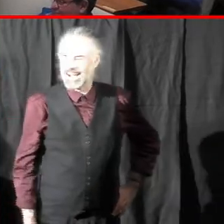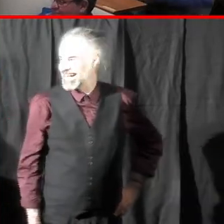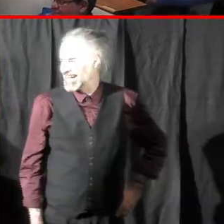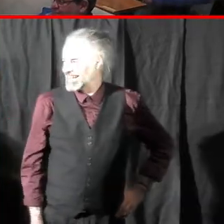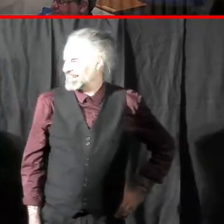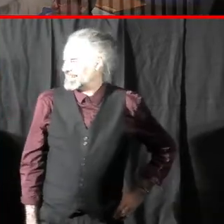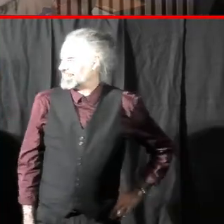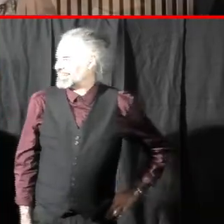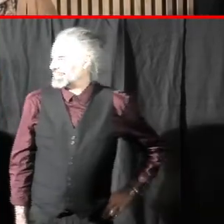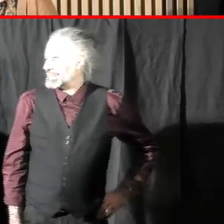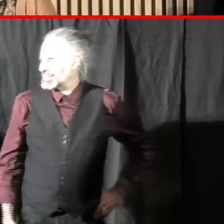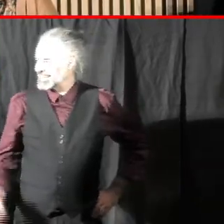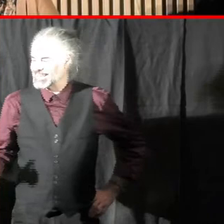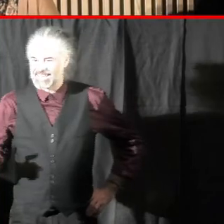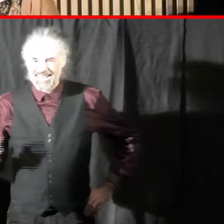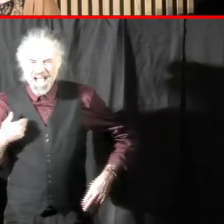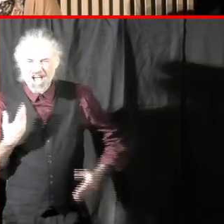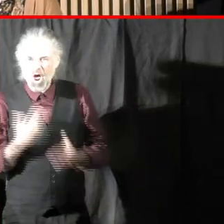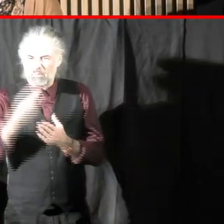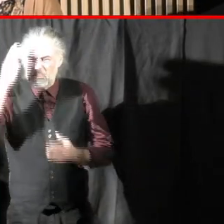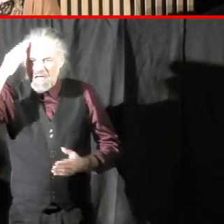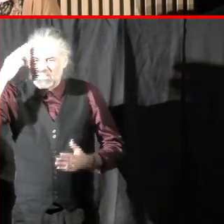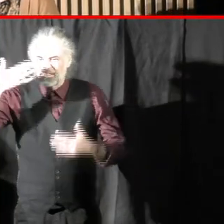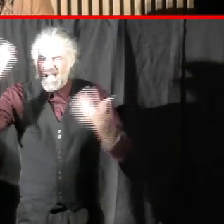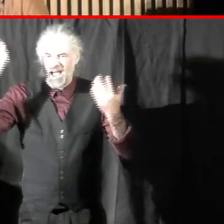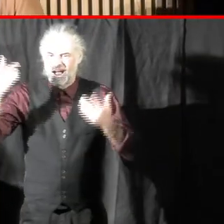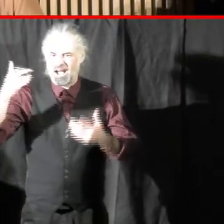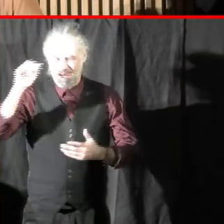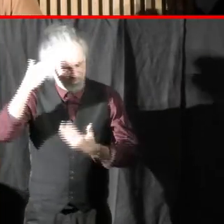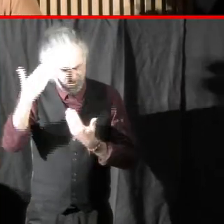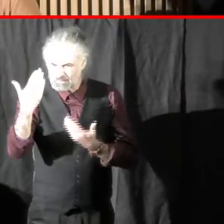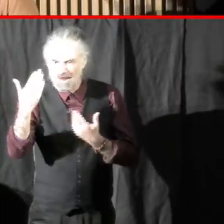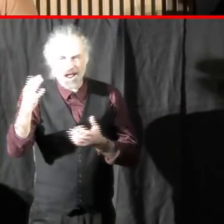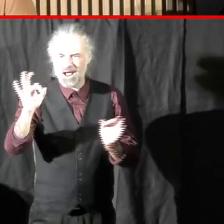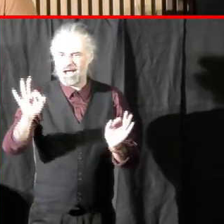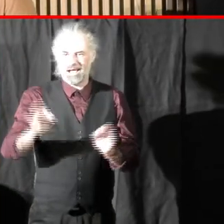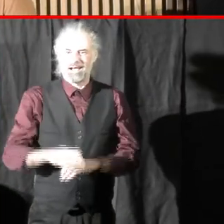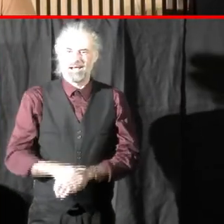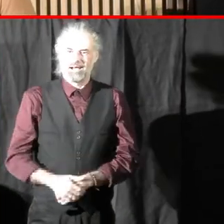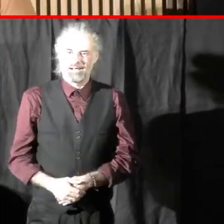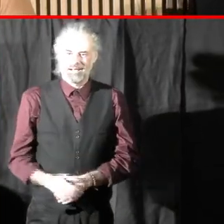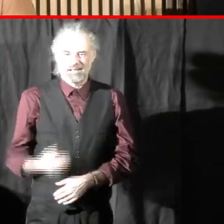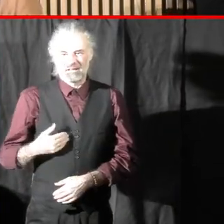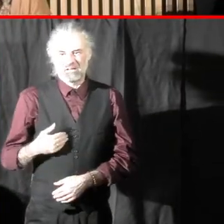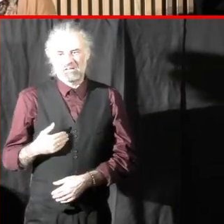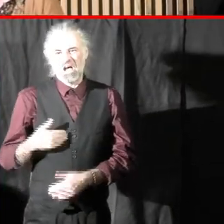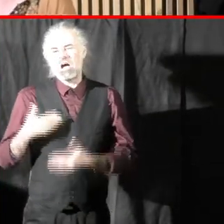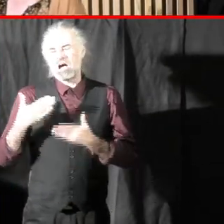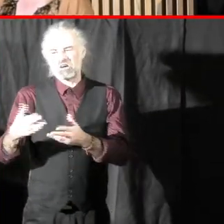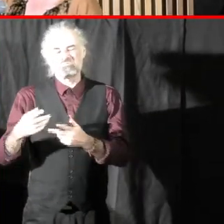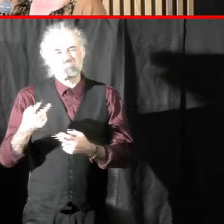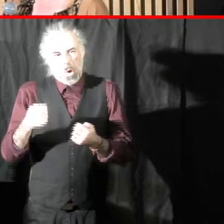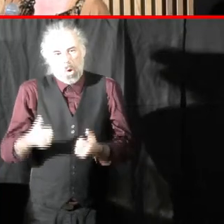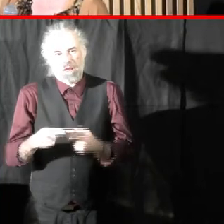And on the eve of Mother's Day. How could you? I did get an early Mother's Day present yesterday.